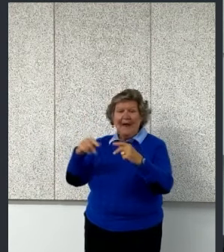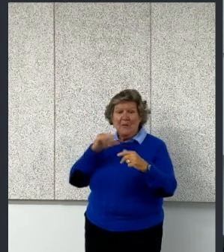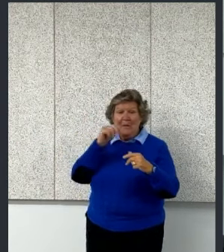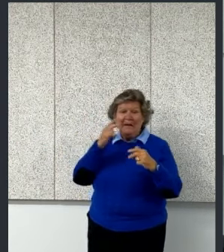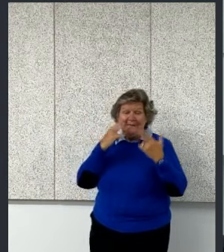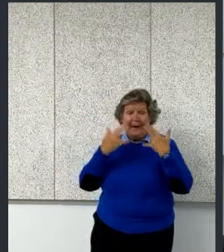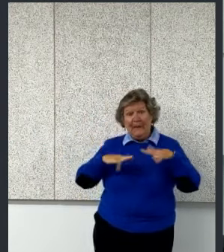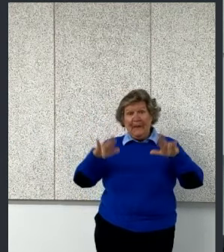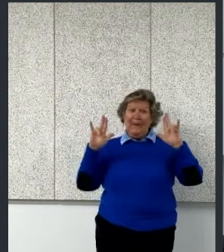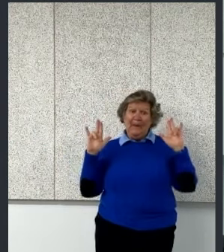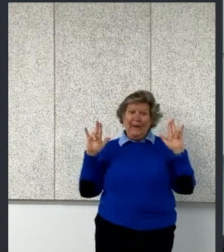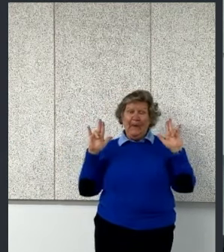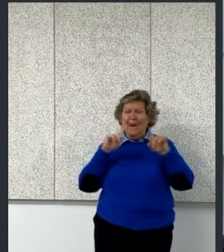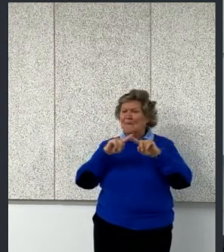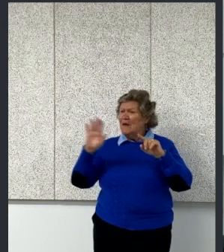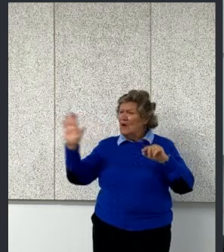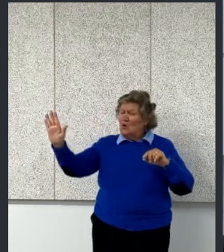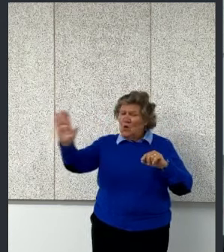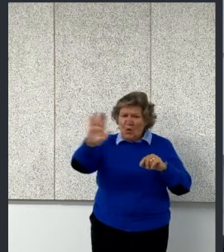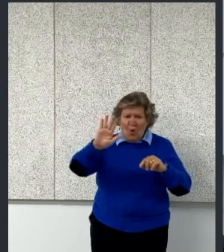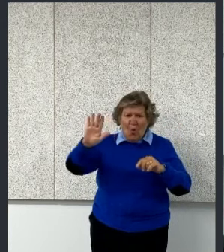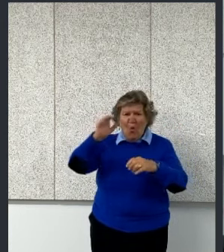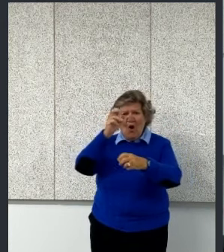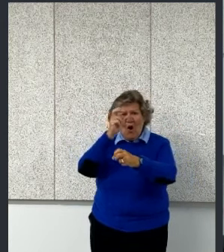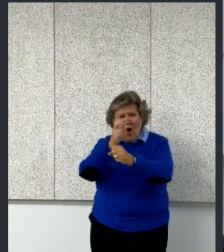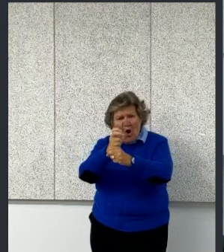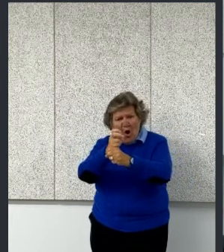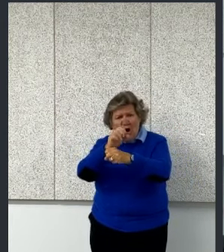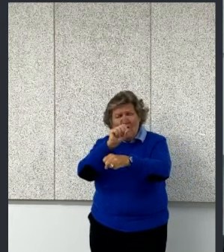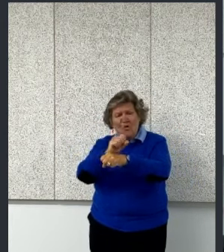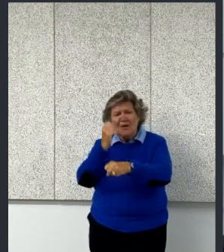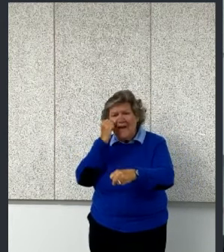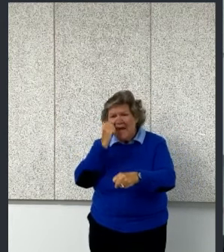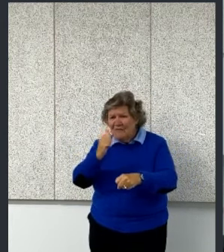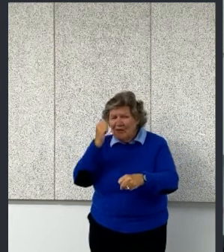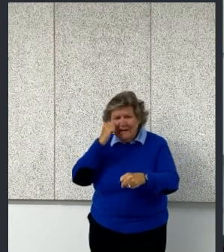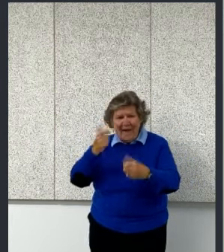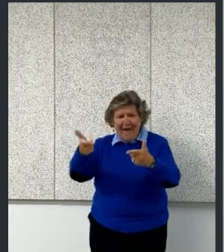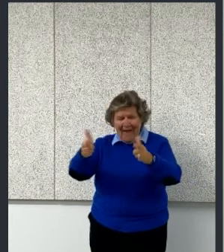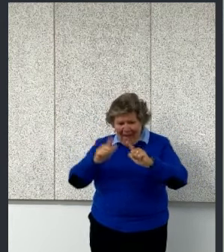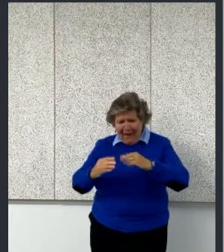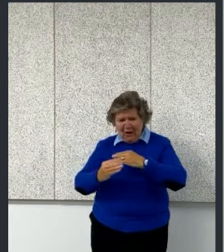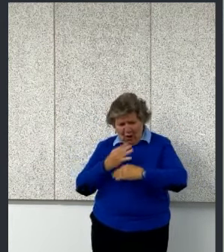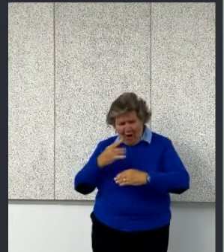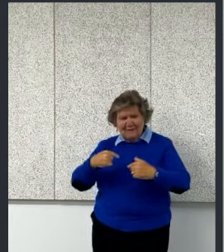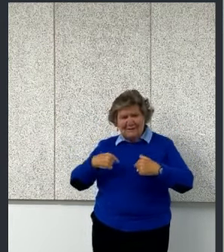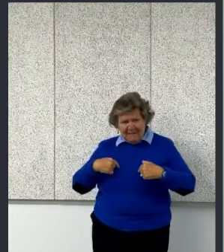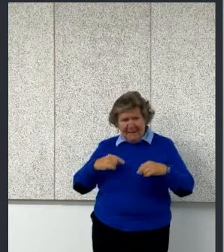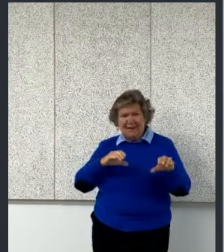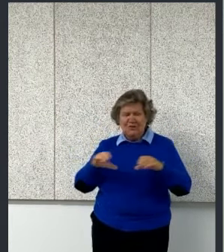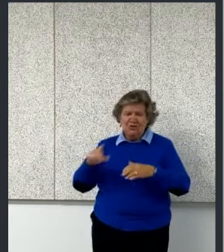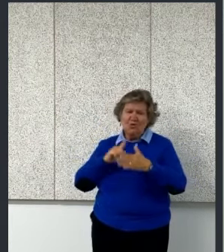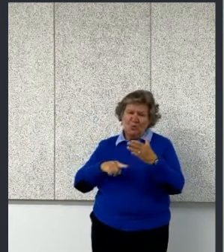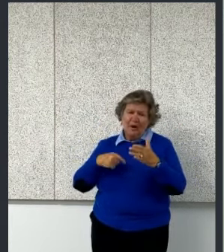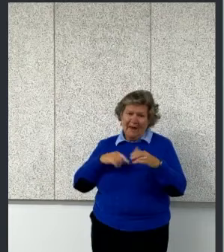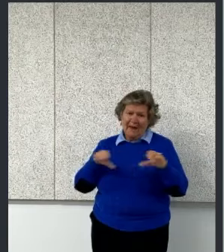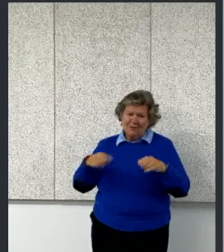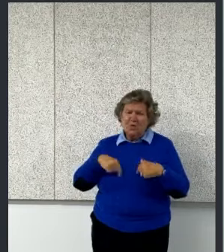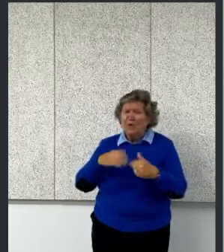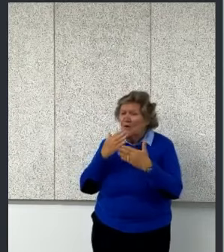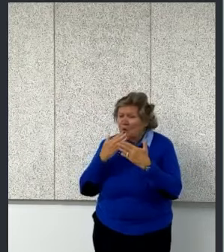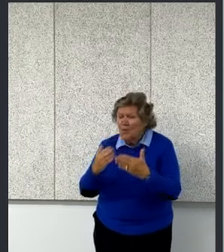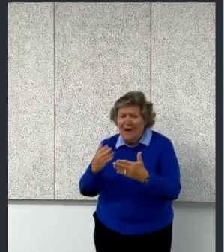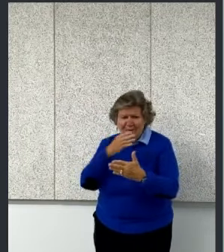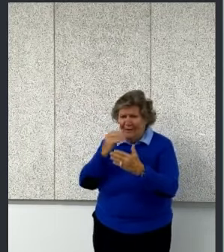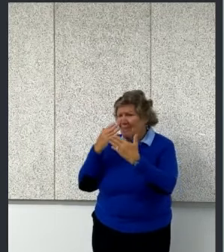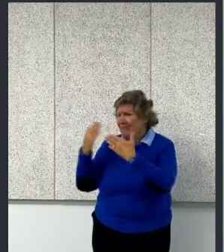but the hard work that all of you are doing day in and day out is what motivates us to do what we do and makes us grateful to be able to do what we do. And so we thank you for that